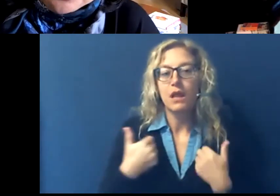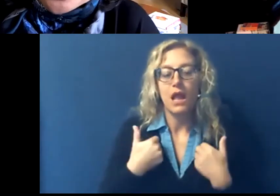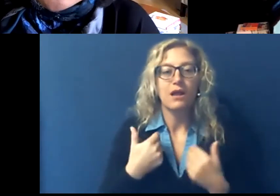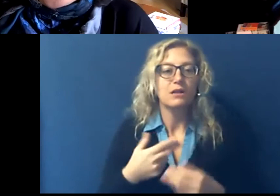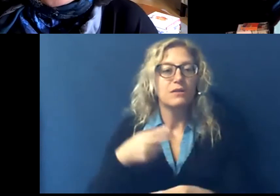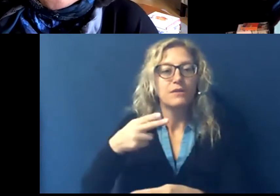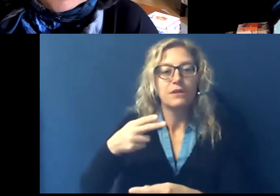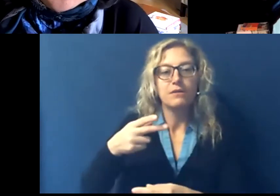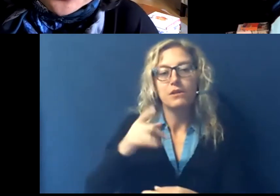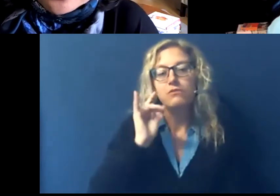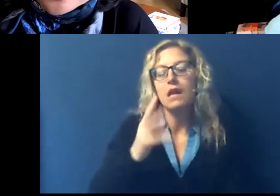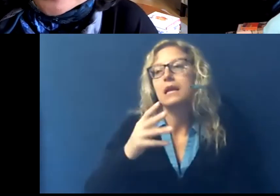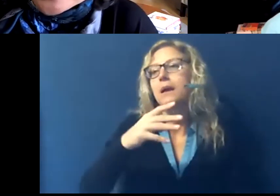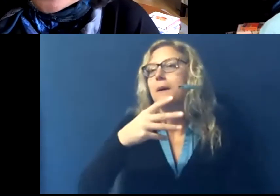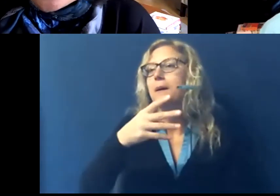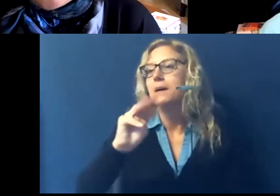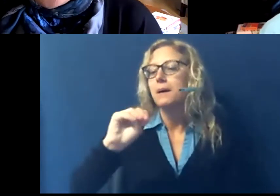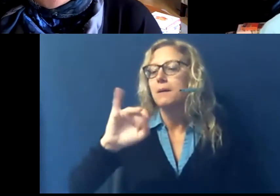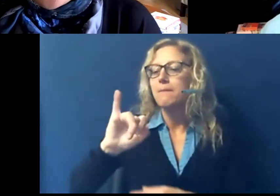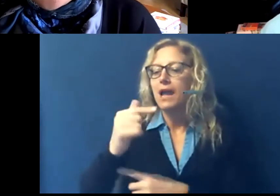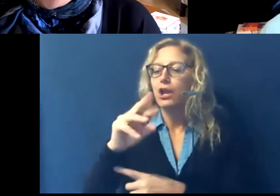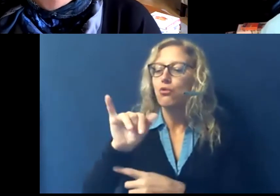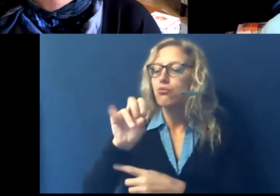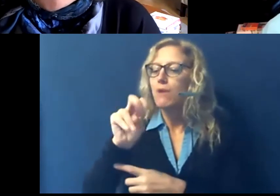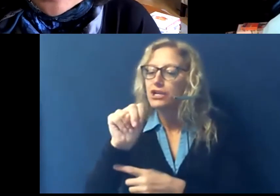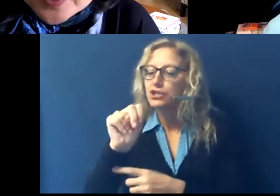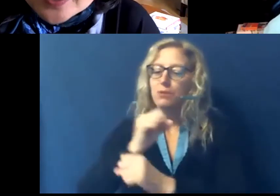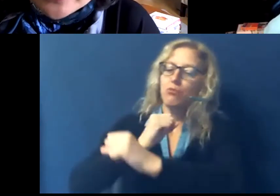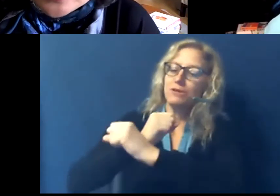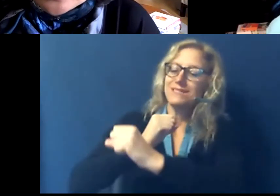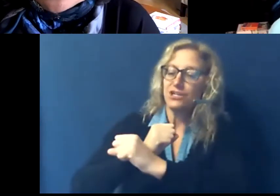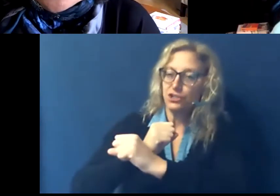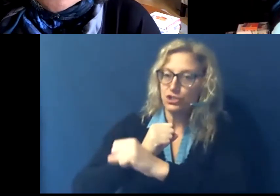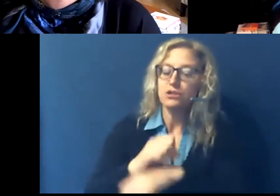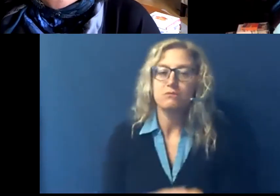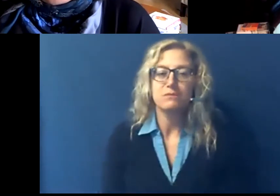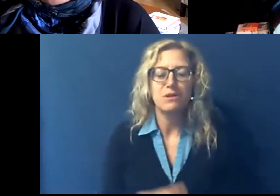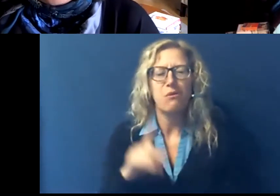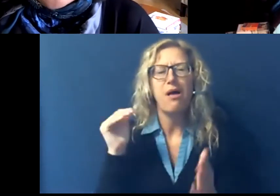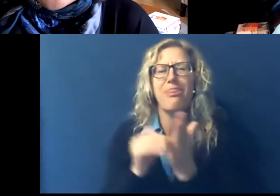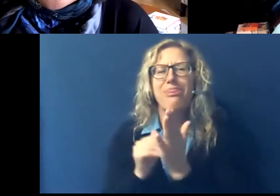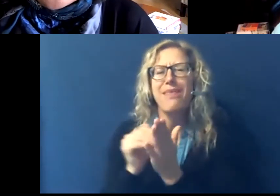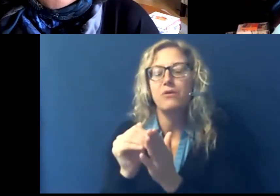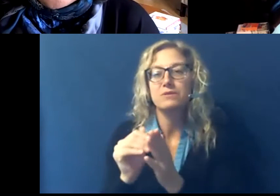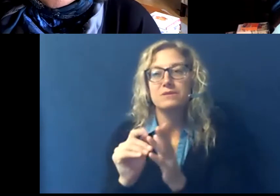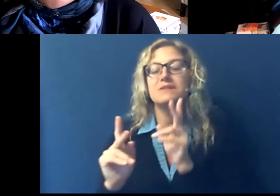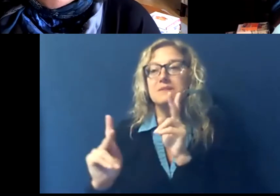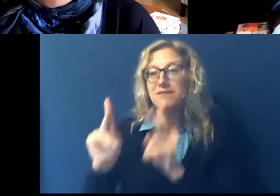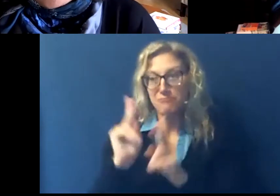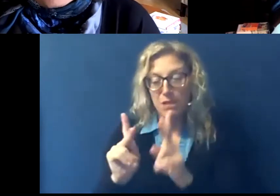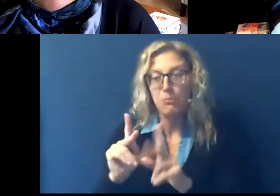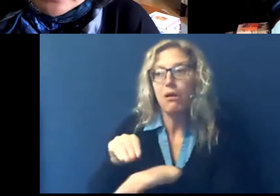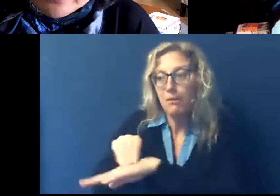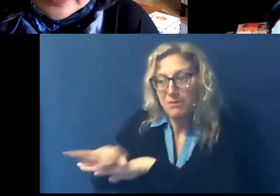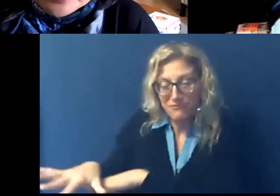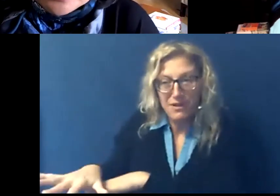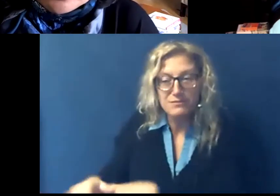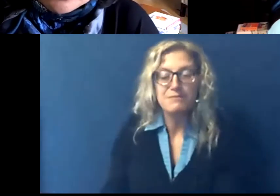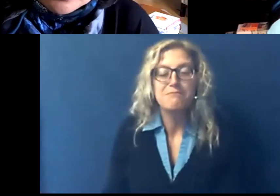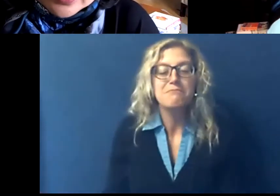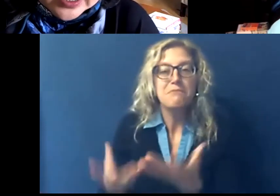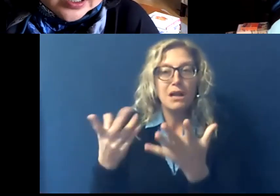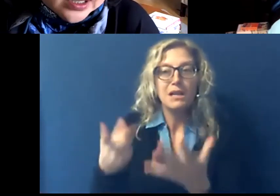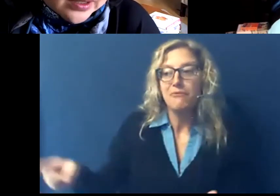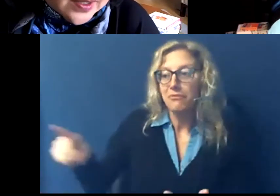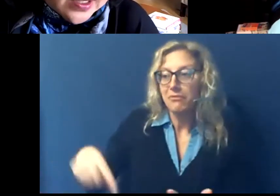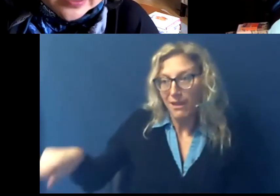of migration protection protocols. Thousands of asylum seekers have been affected. Many of them